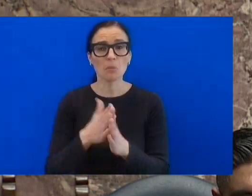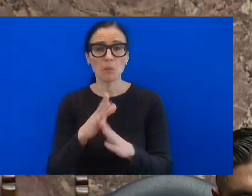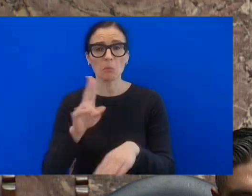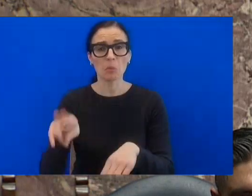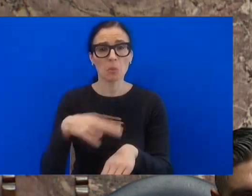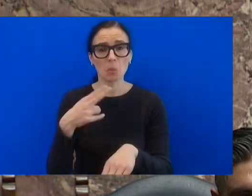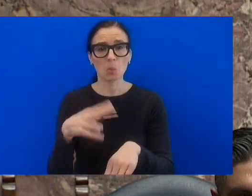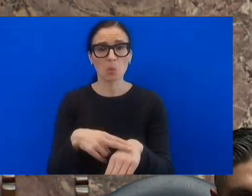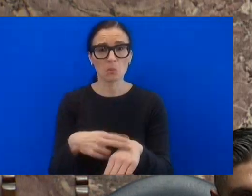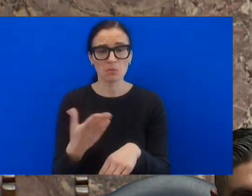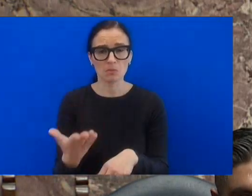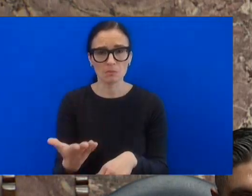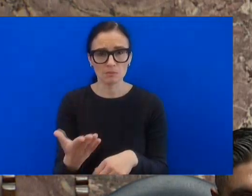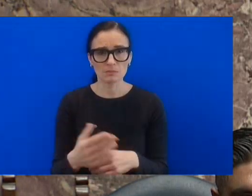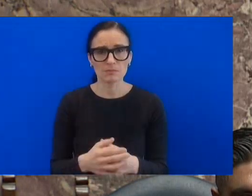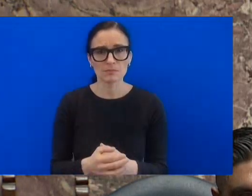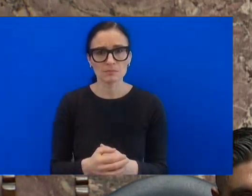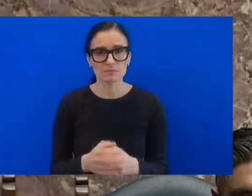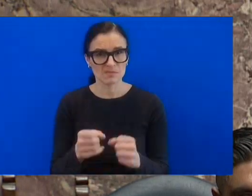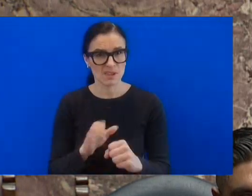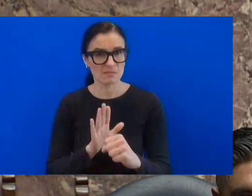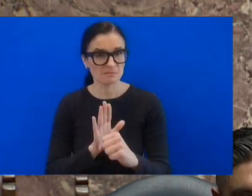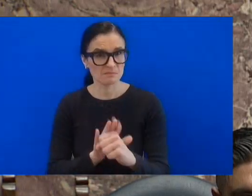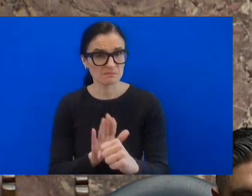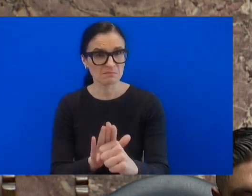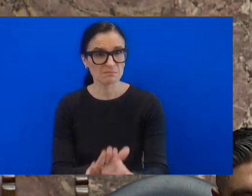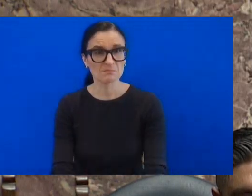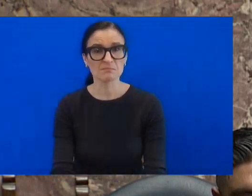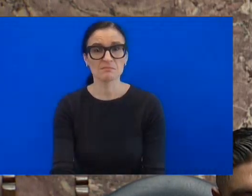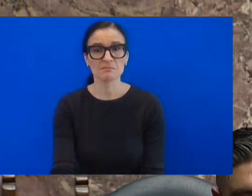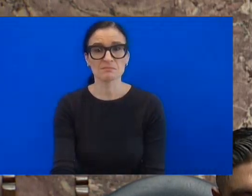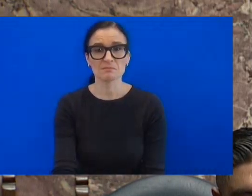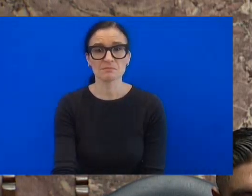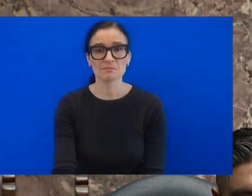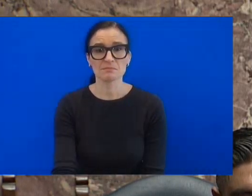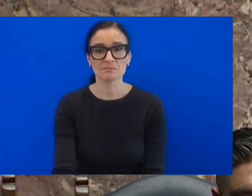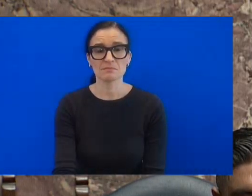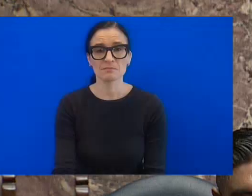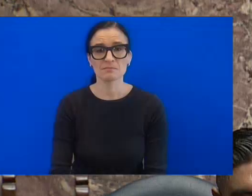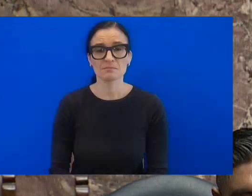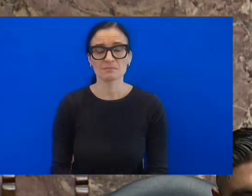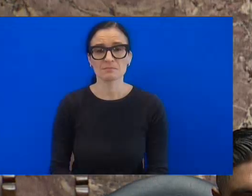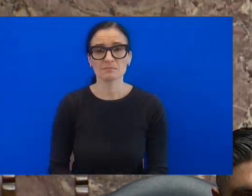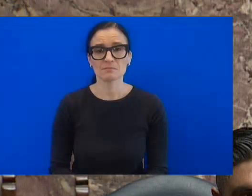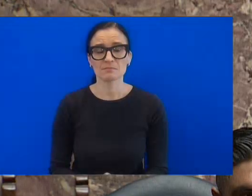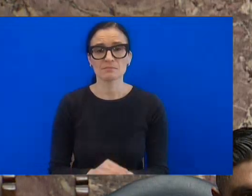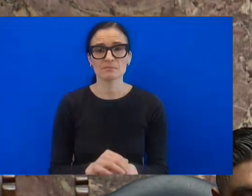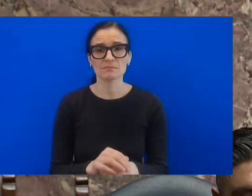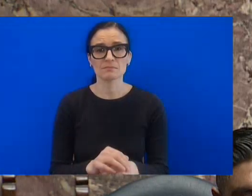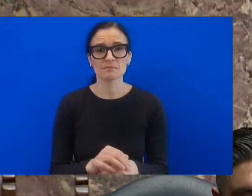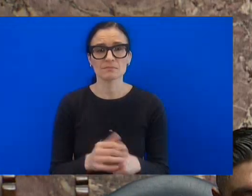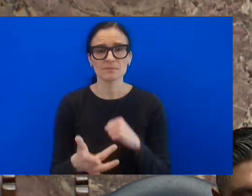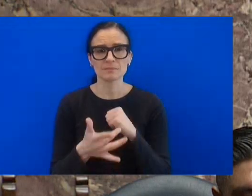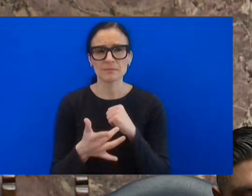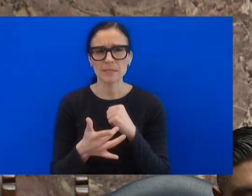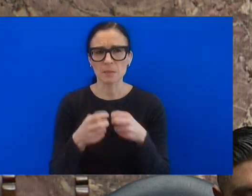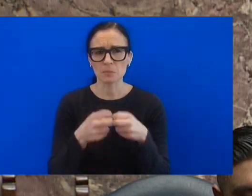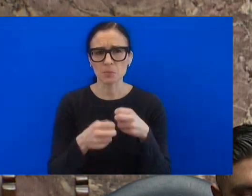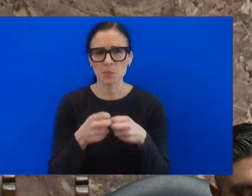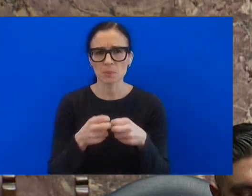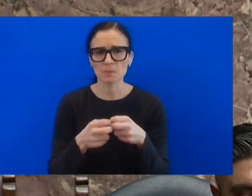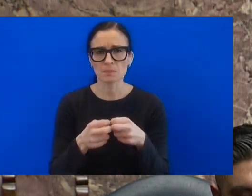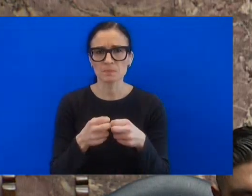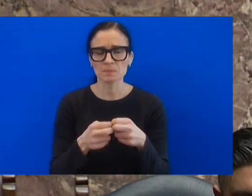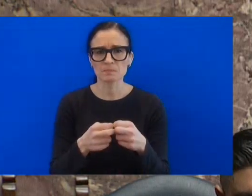They're going to ship it via Canada Express Post, disguised as a box of chocolates. All you need is a credit card, no questions